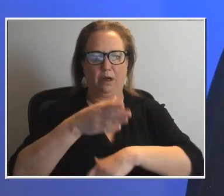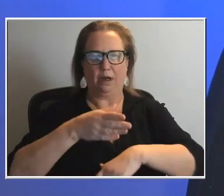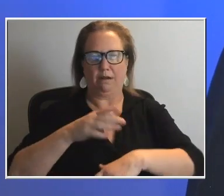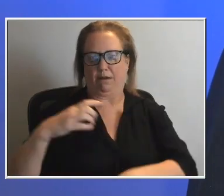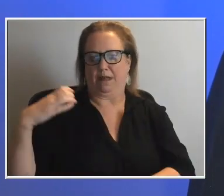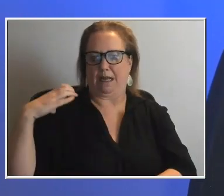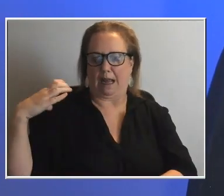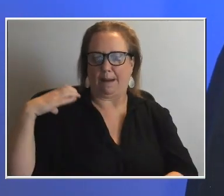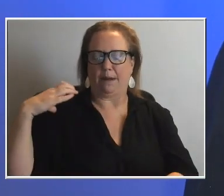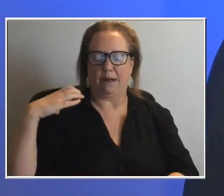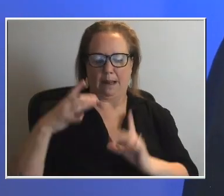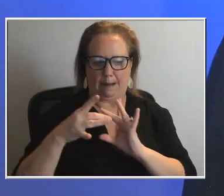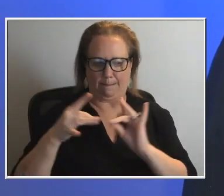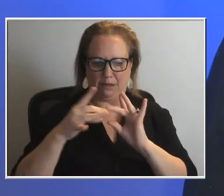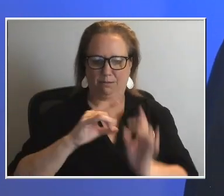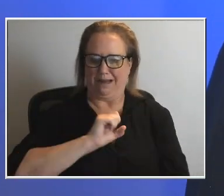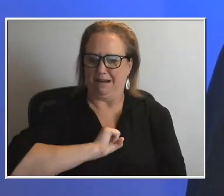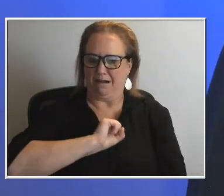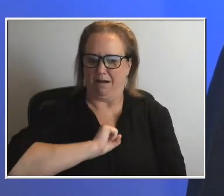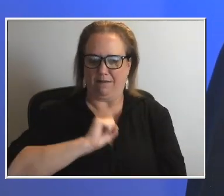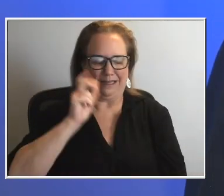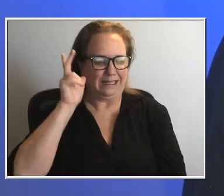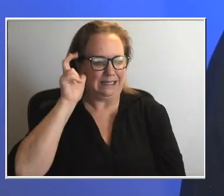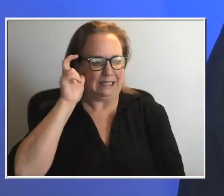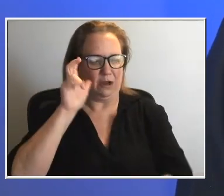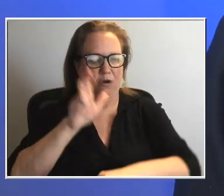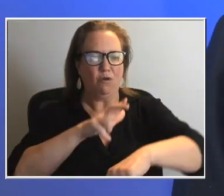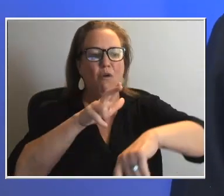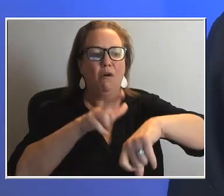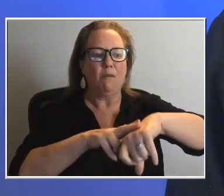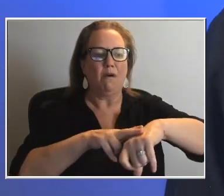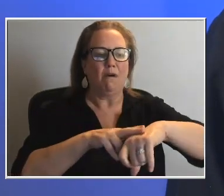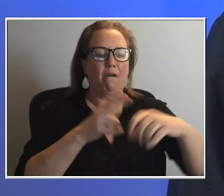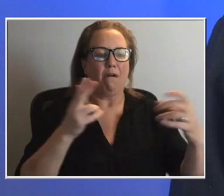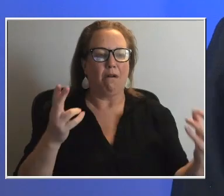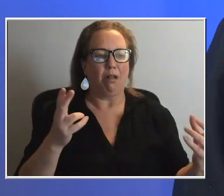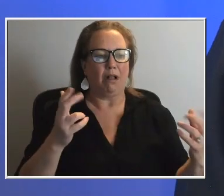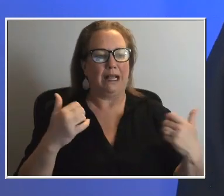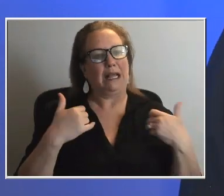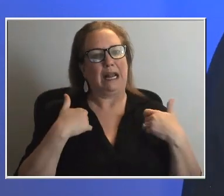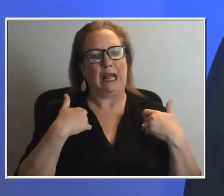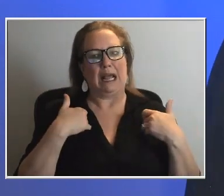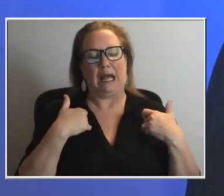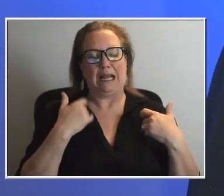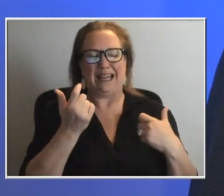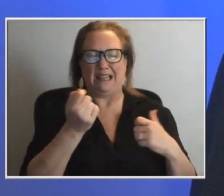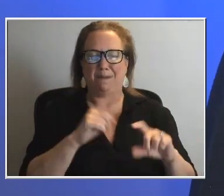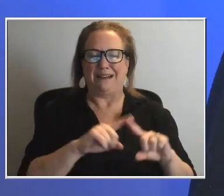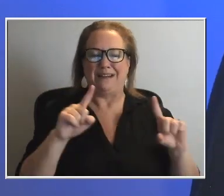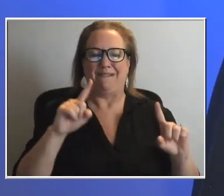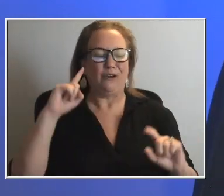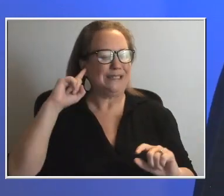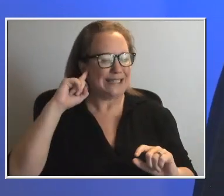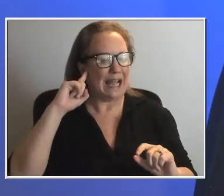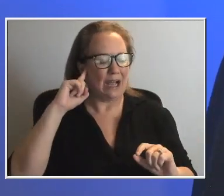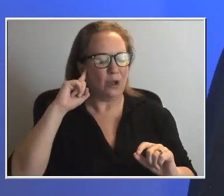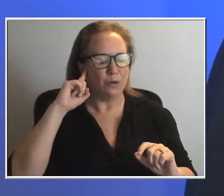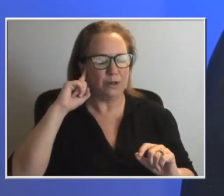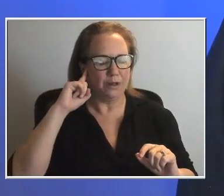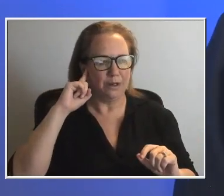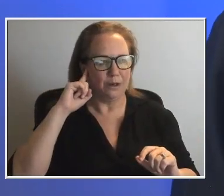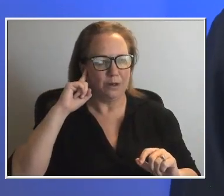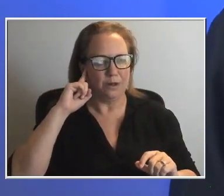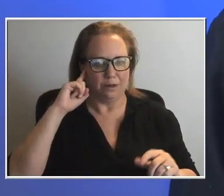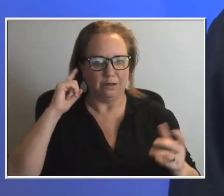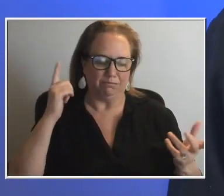had mentioned that my cough didn't sound normal, and it had a little bit of a different sound to what he thought would